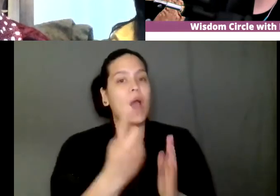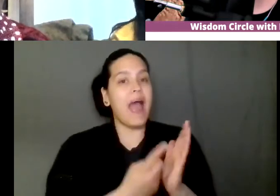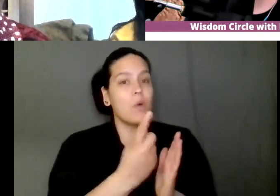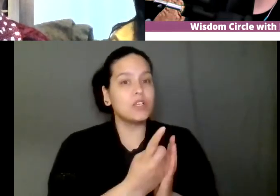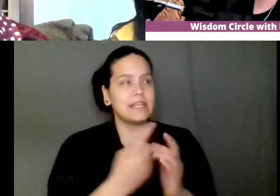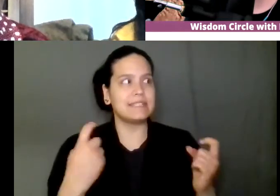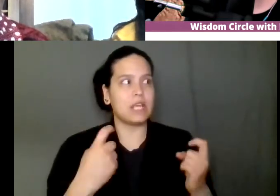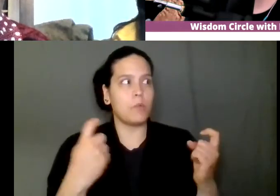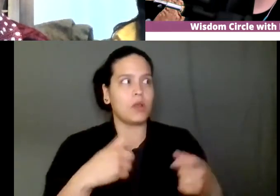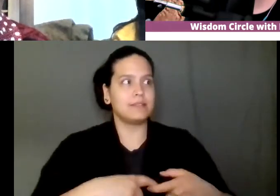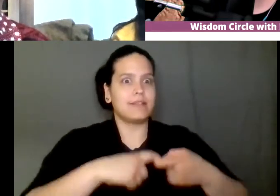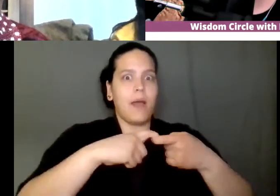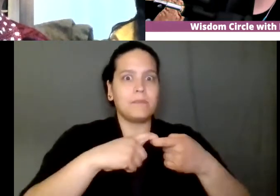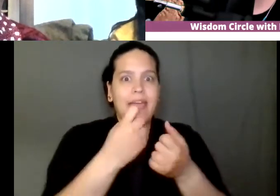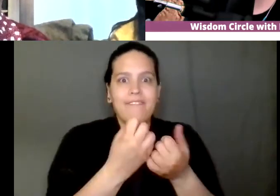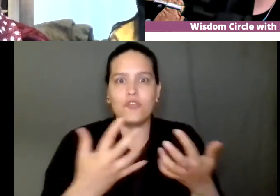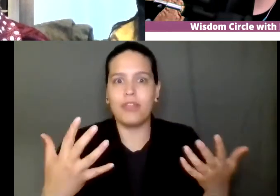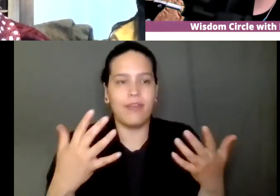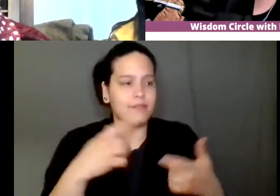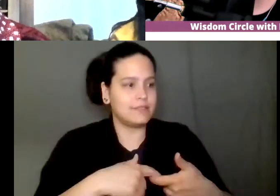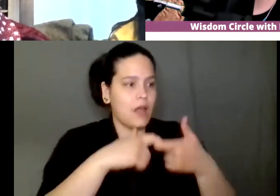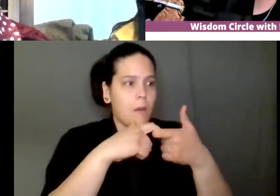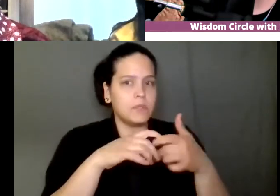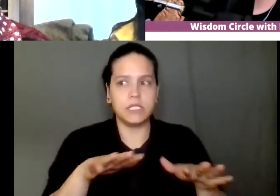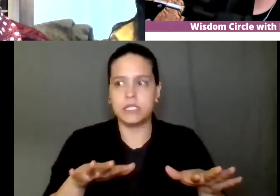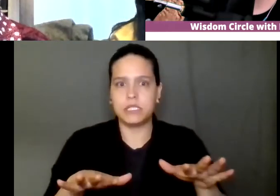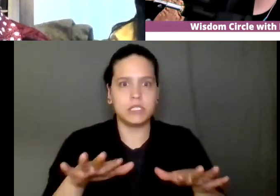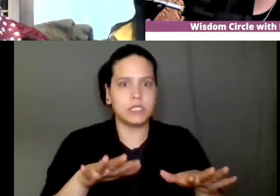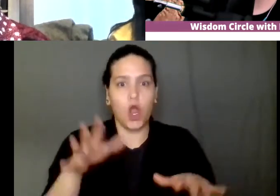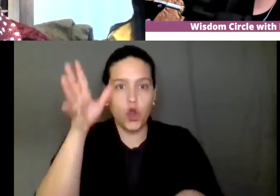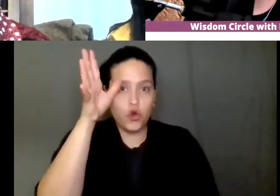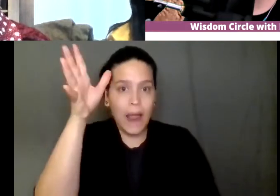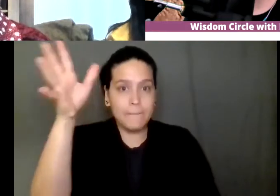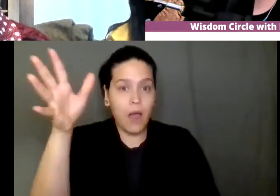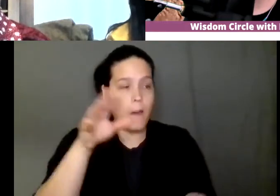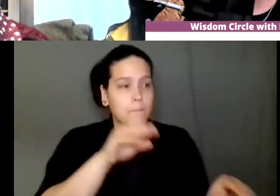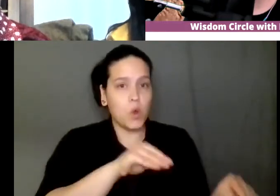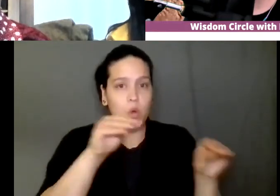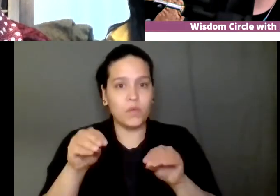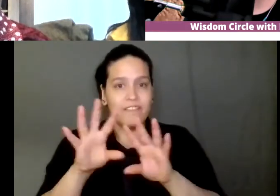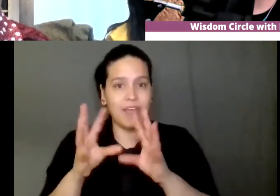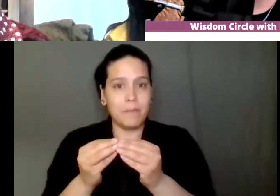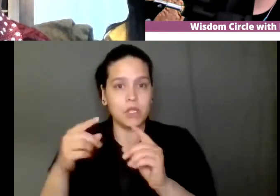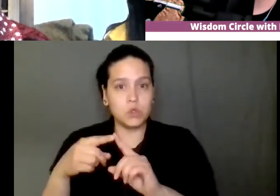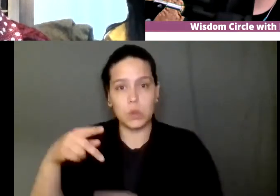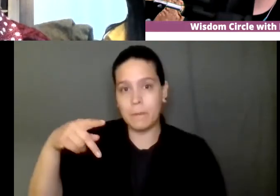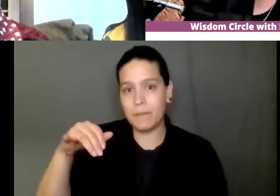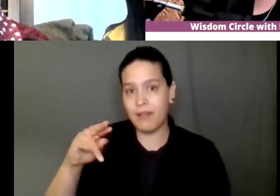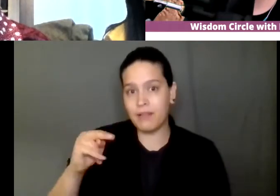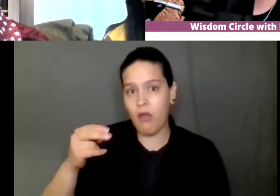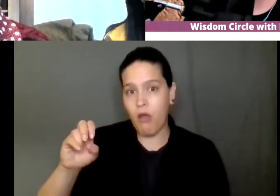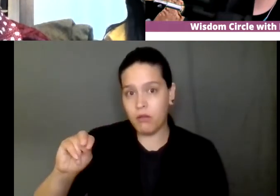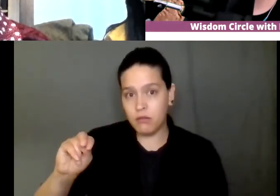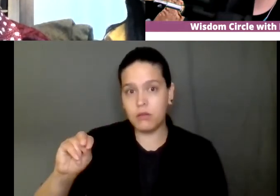ceremony stopped, everything stopped, and Grandpa moved his family to Pinon. So my mom